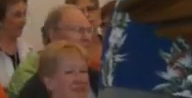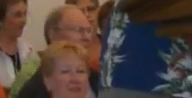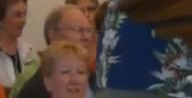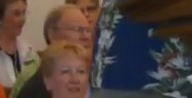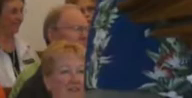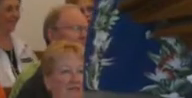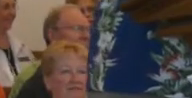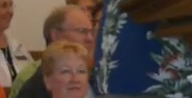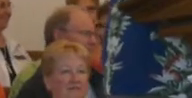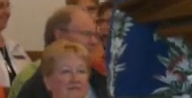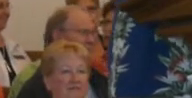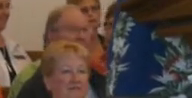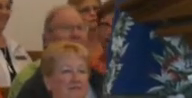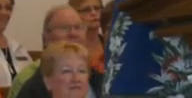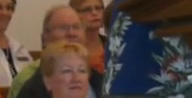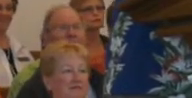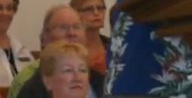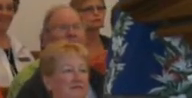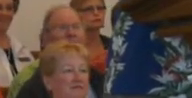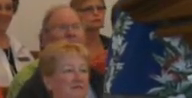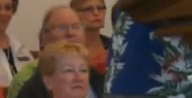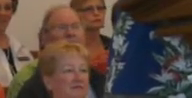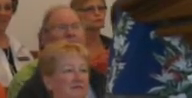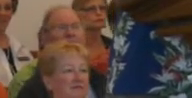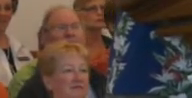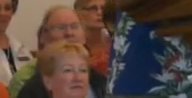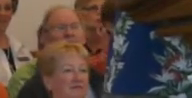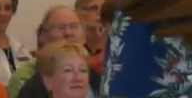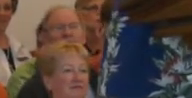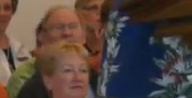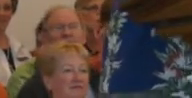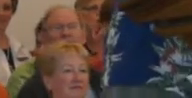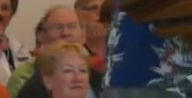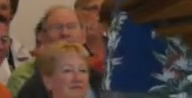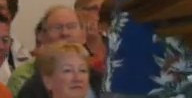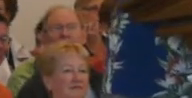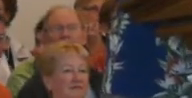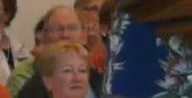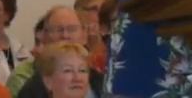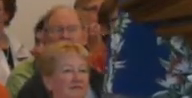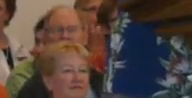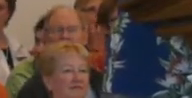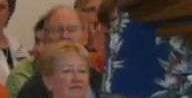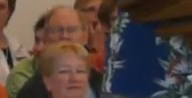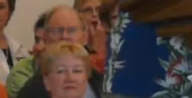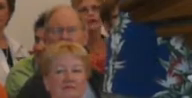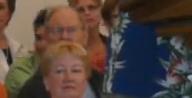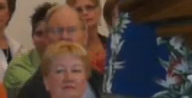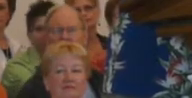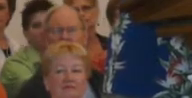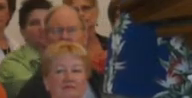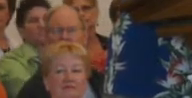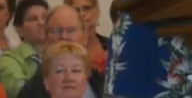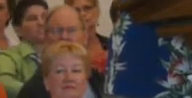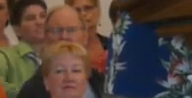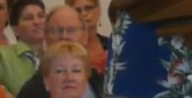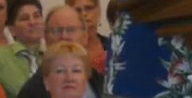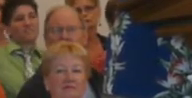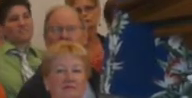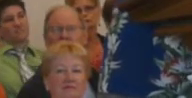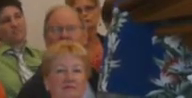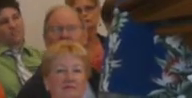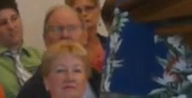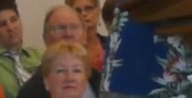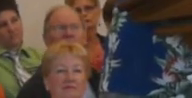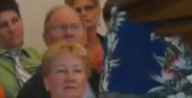Do we have any people here visiting us for the first time today? Okay, we have a little gift for you. Keep